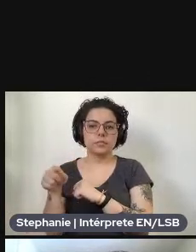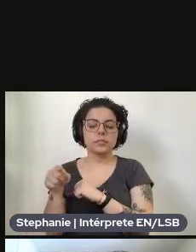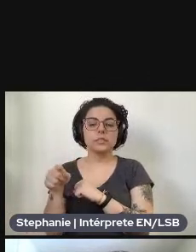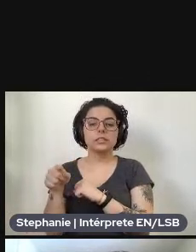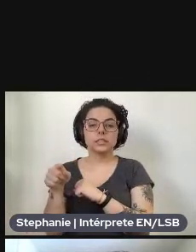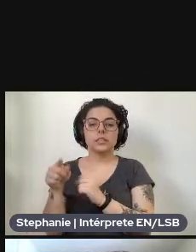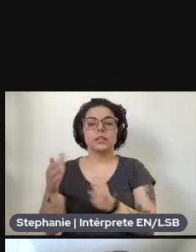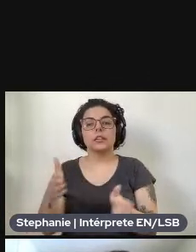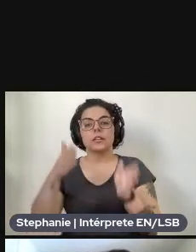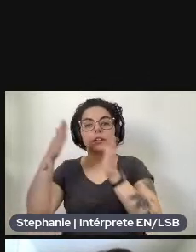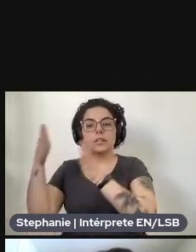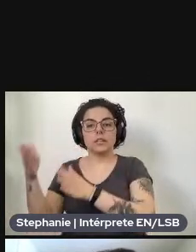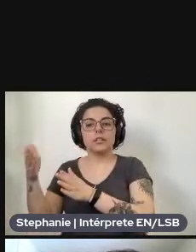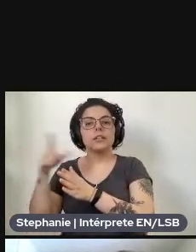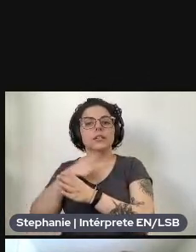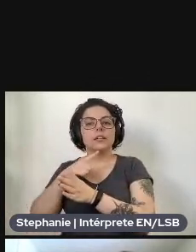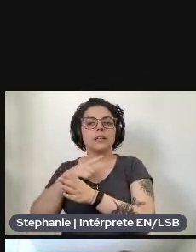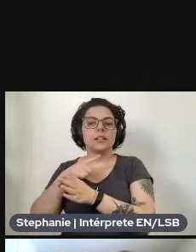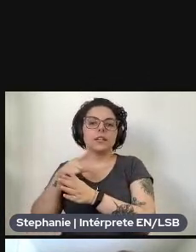given in the